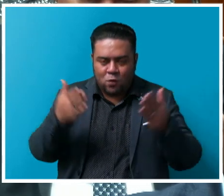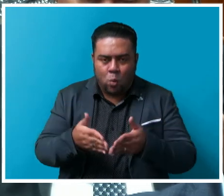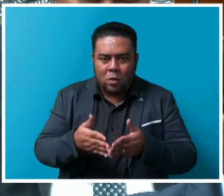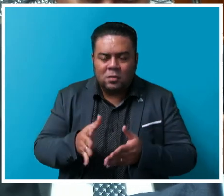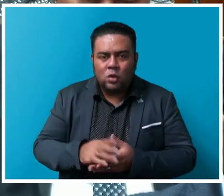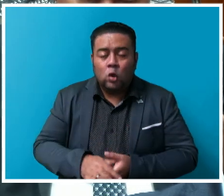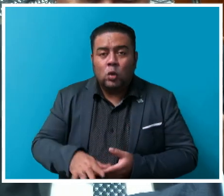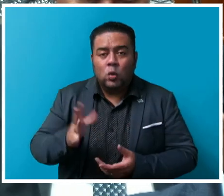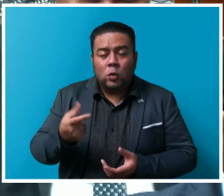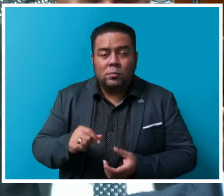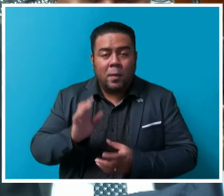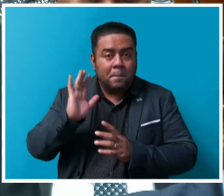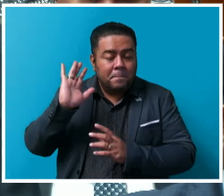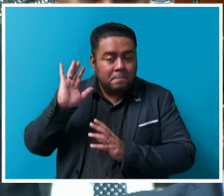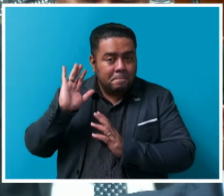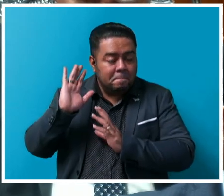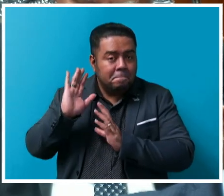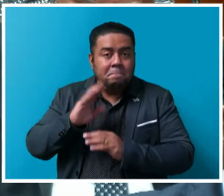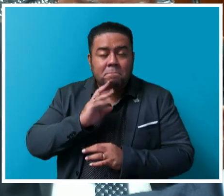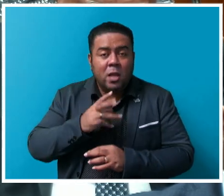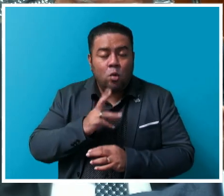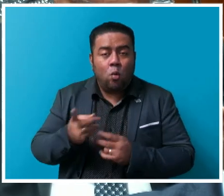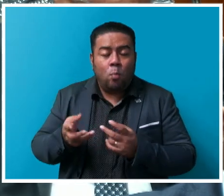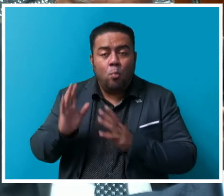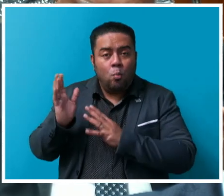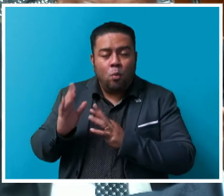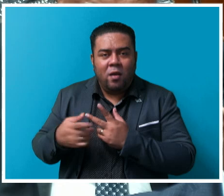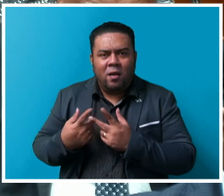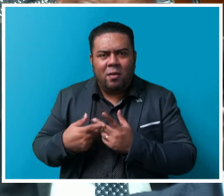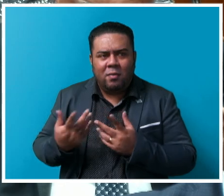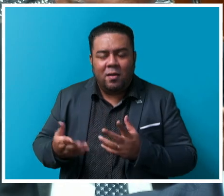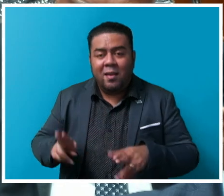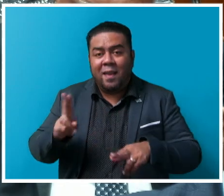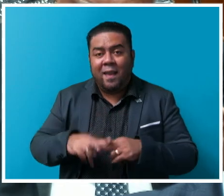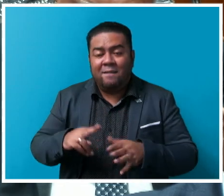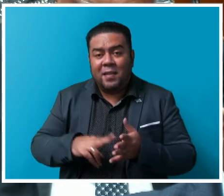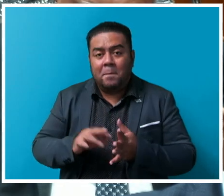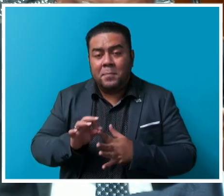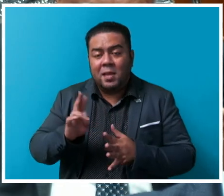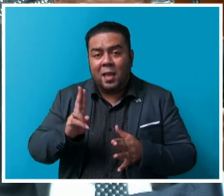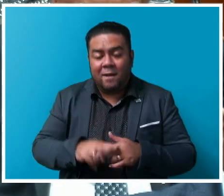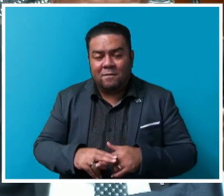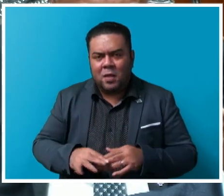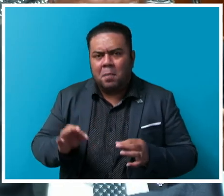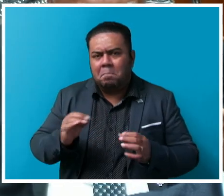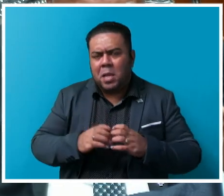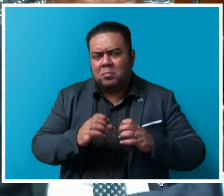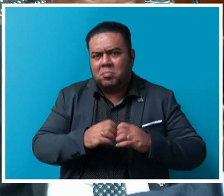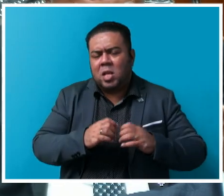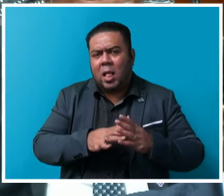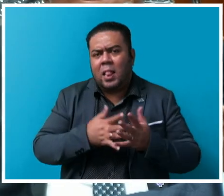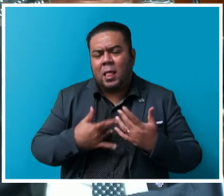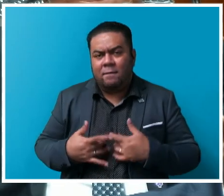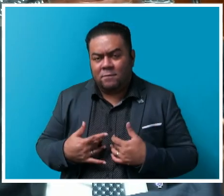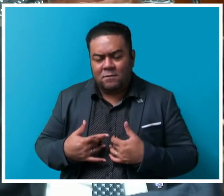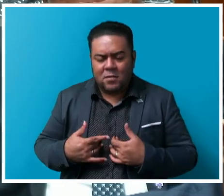citrus, mangoes, pawpaw, and possibly watermelons. FNPF and BSP Life now jointly own roasted